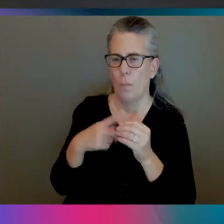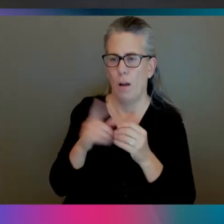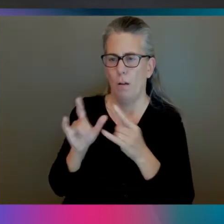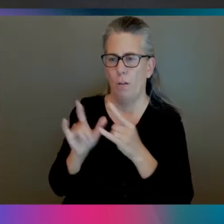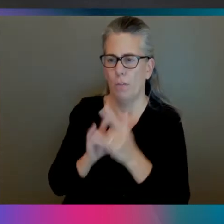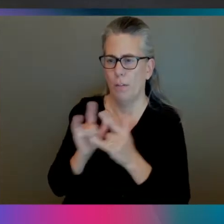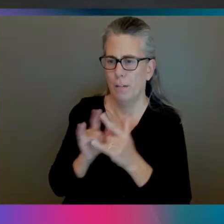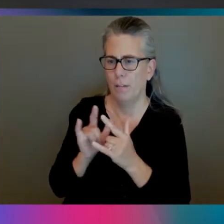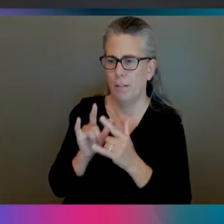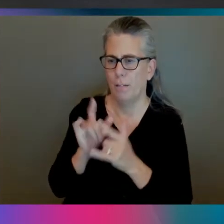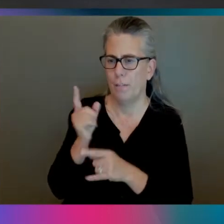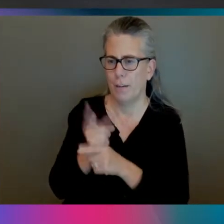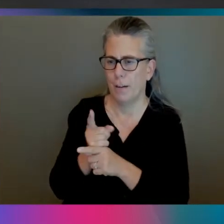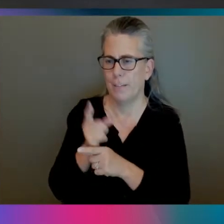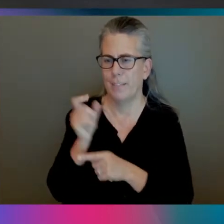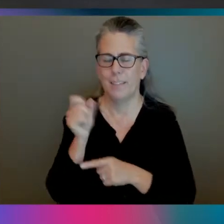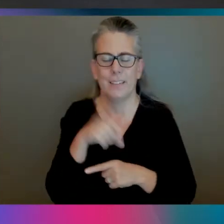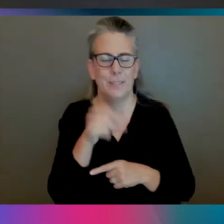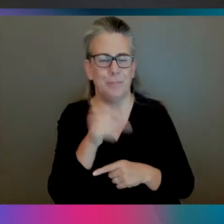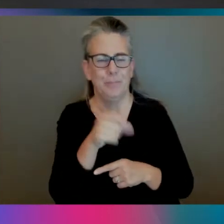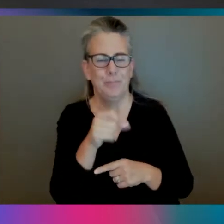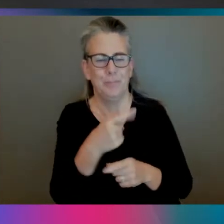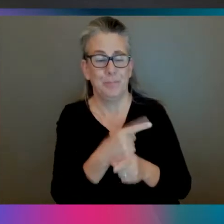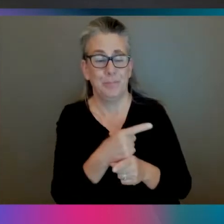back. Yeah. So there's